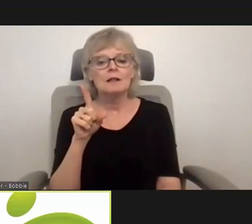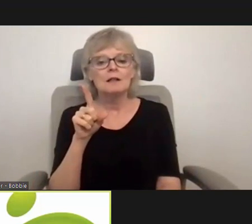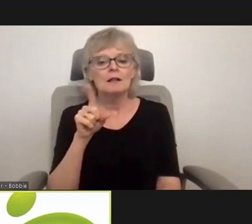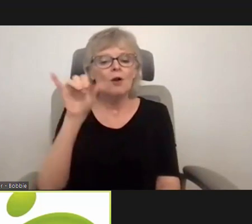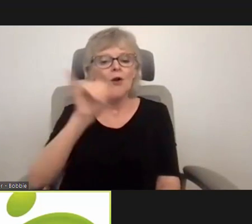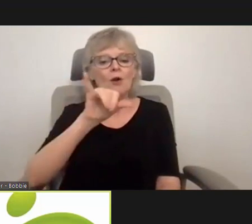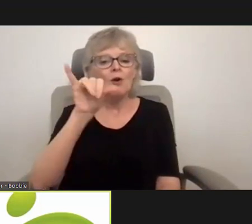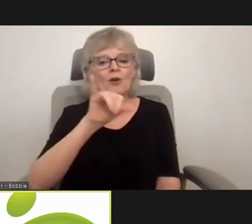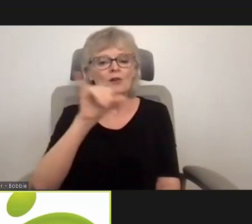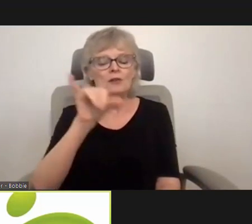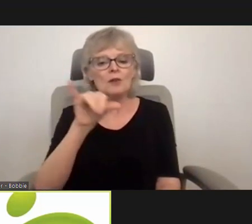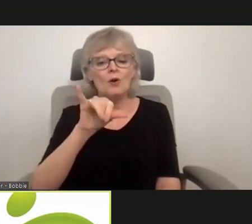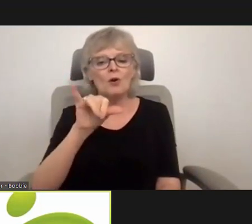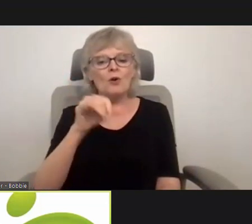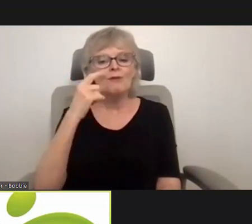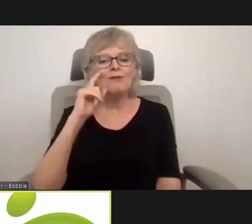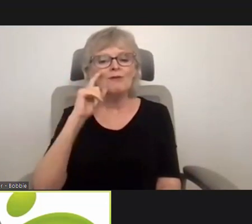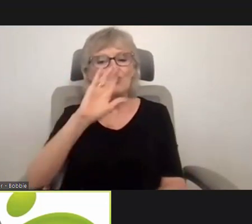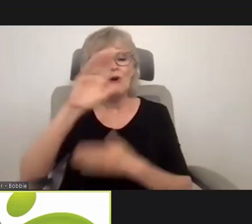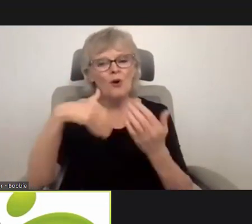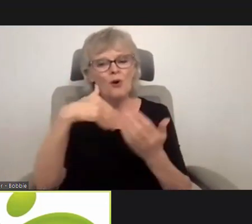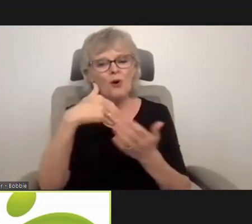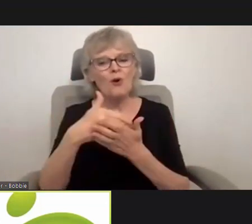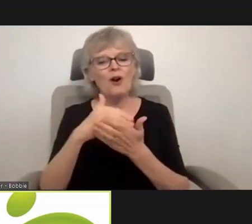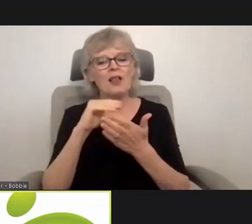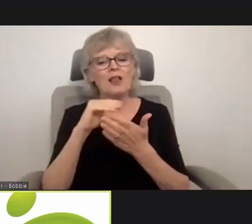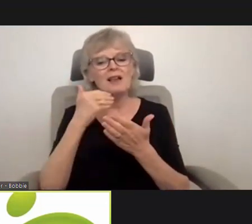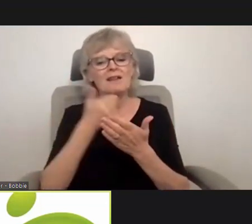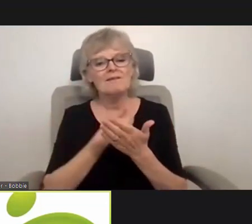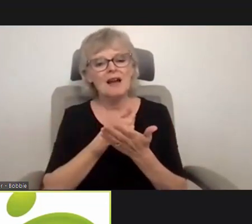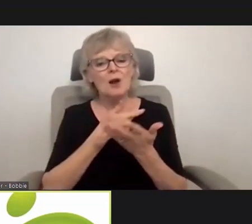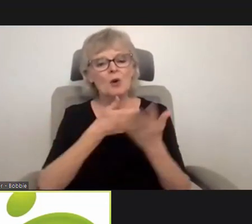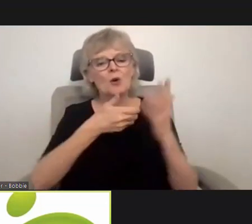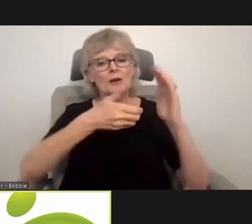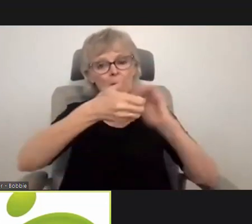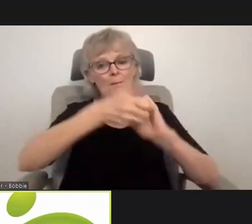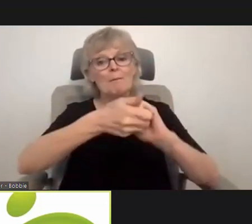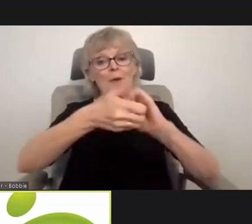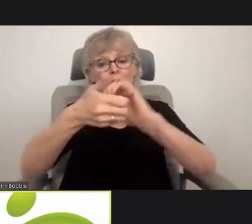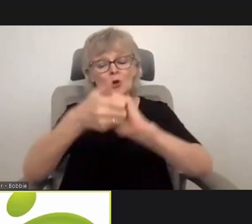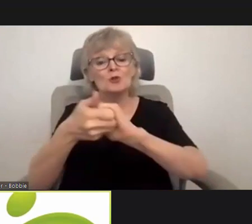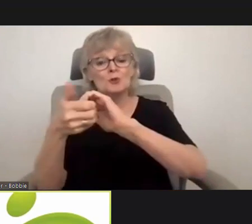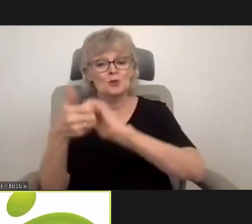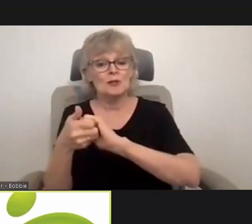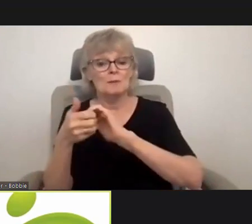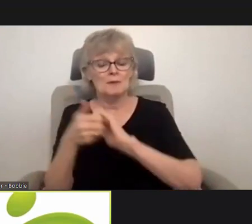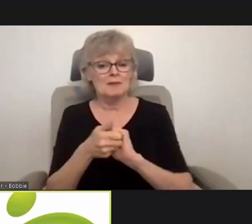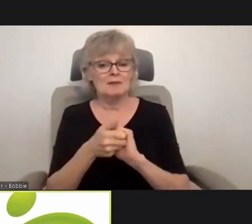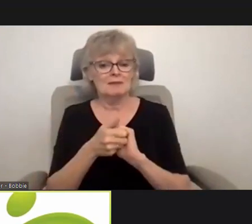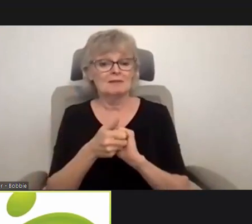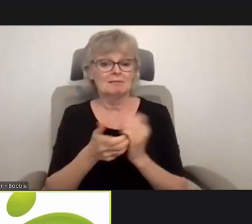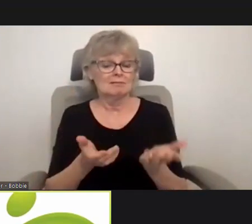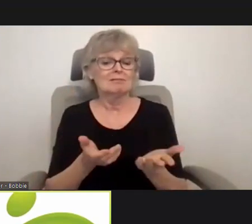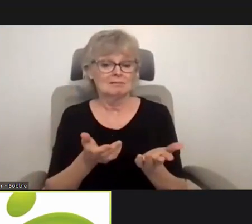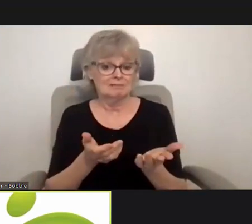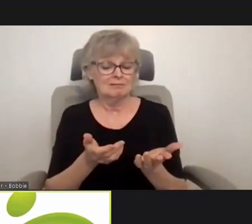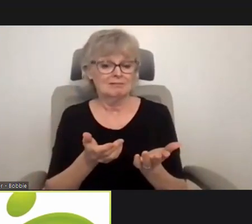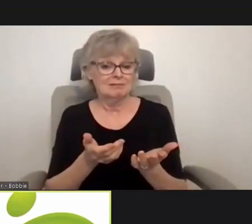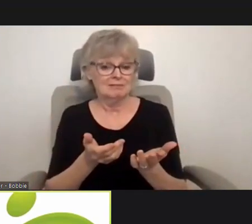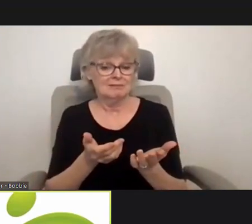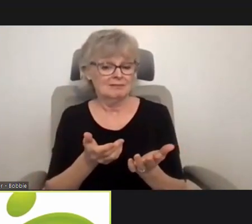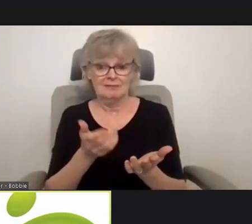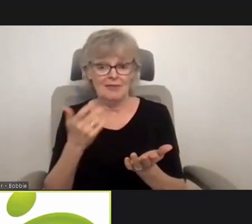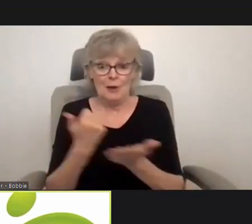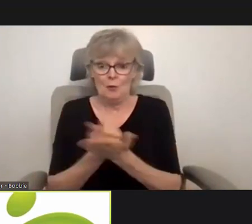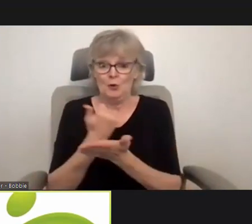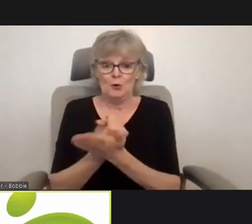for all of the partnerships that we have forged, which would not seem typical at all. For